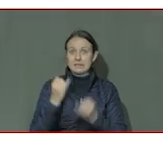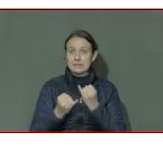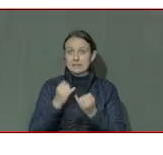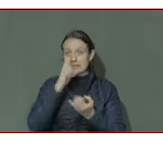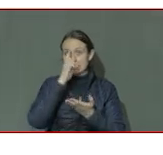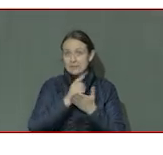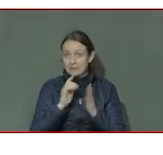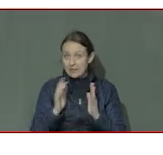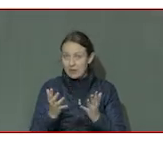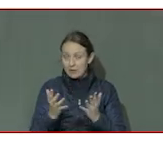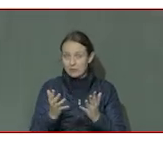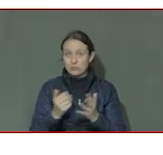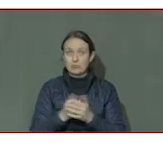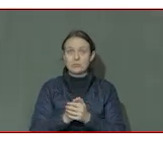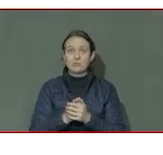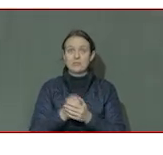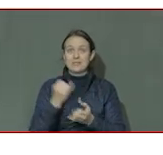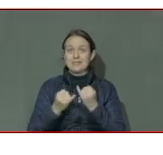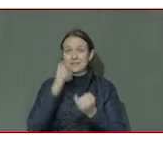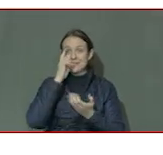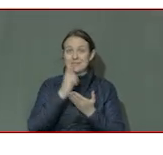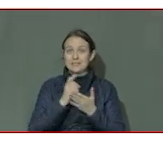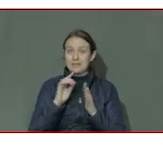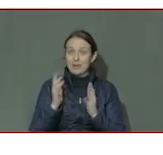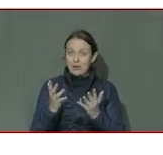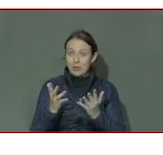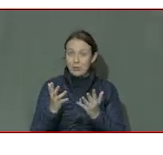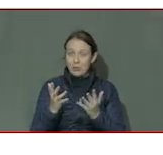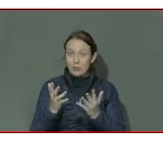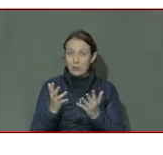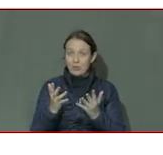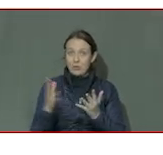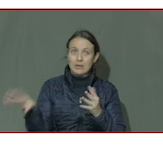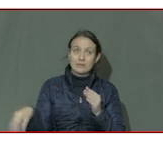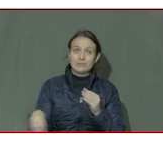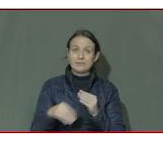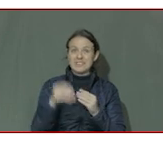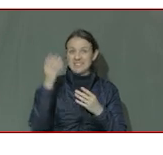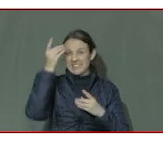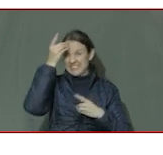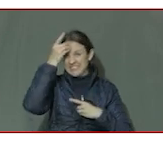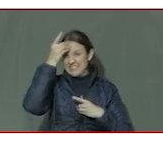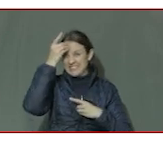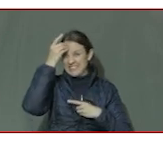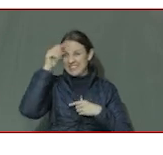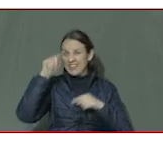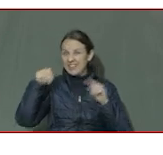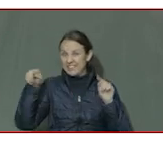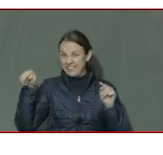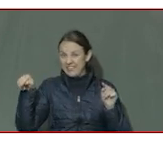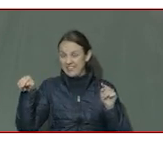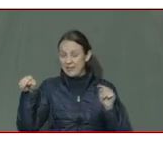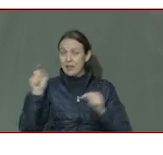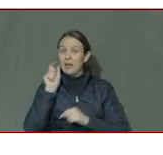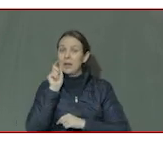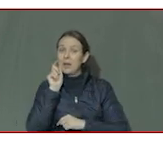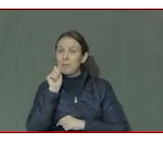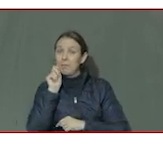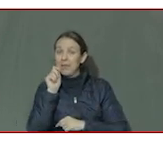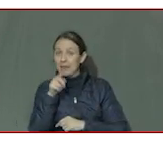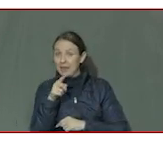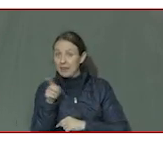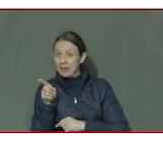determined. And then on sex determination or also sex-linked disorders, we must also know why males are